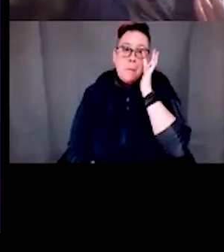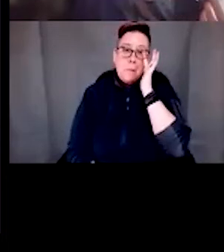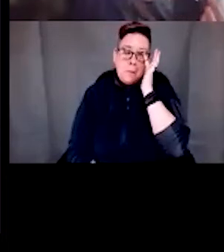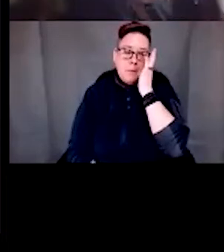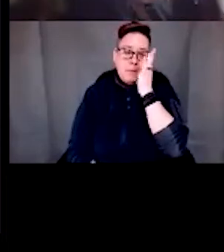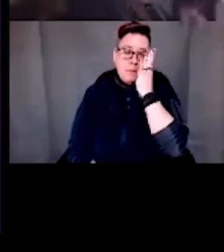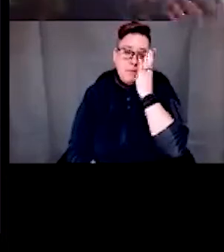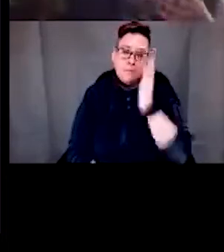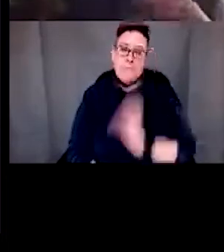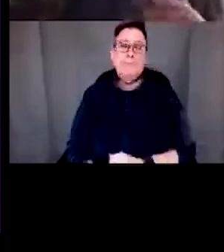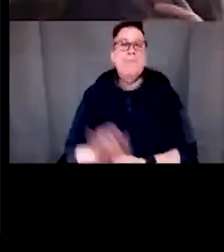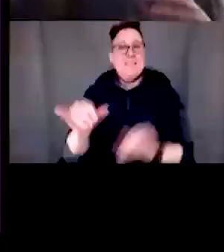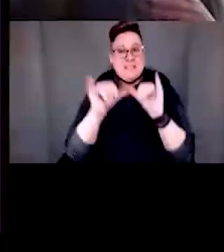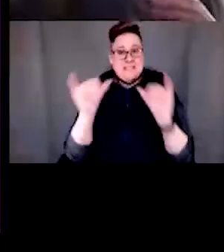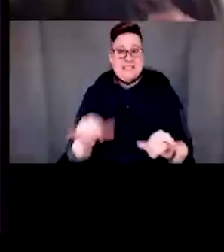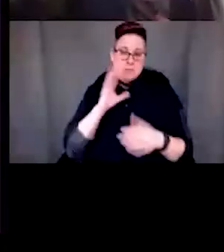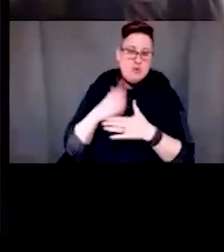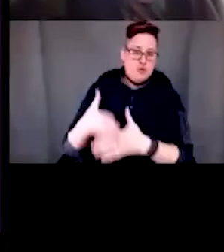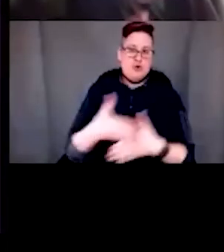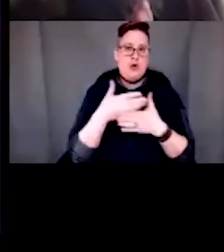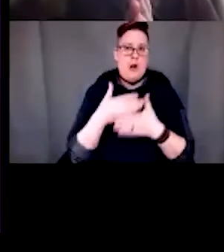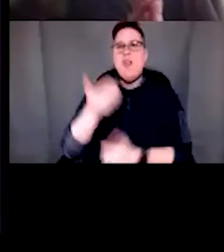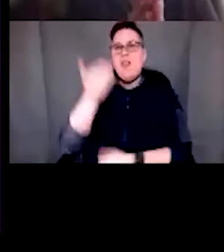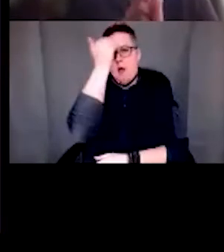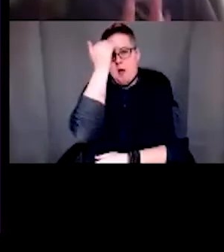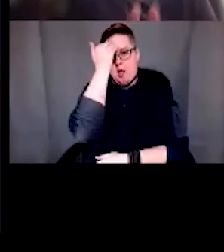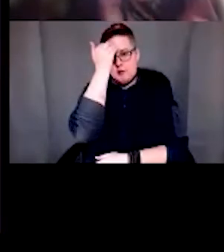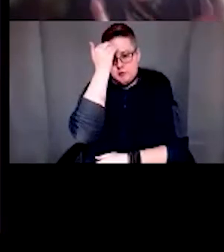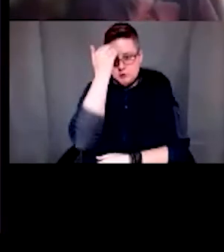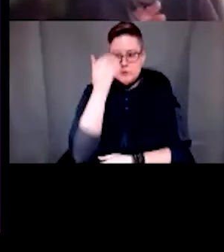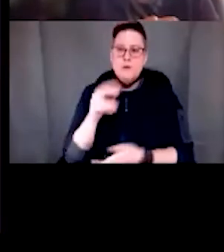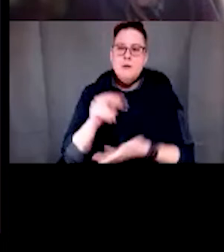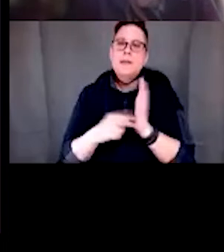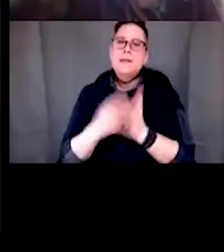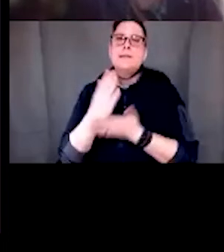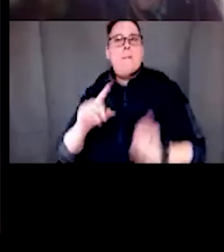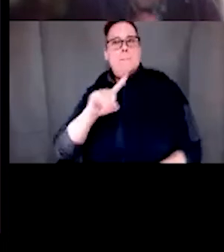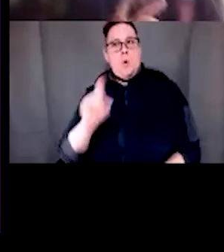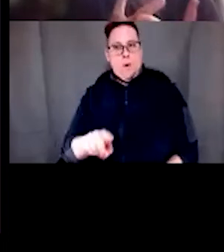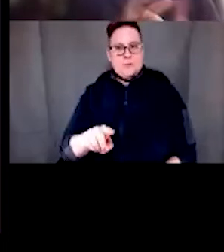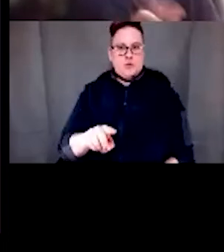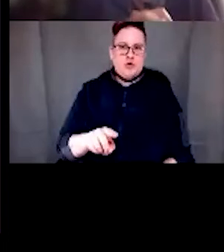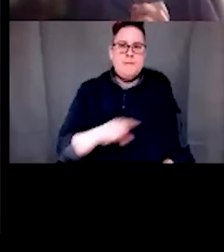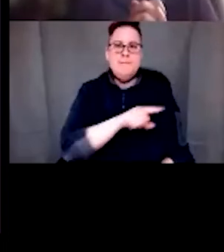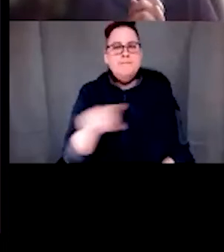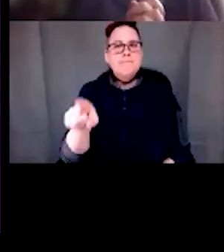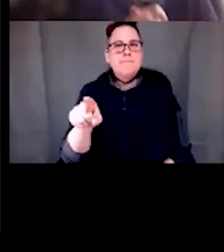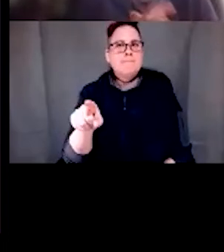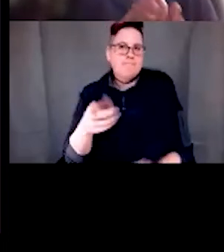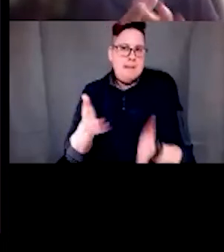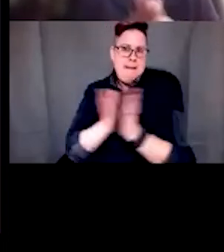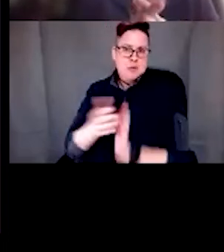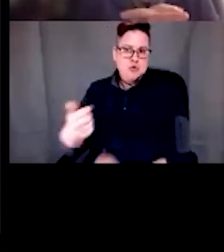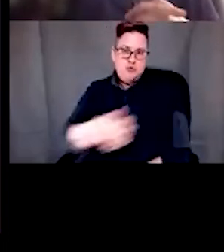A biocratic system has to share a knowledge base. So some questions for you to take back to your